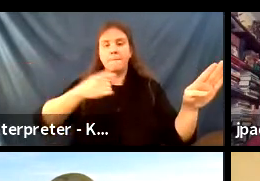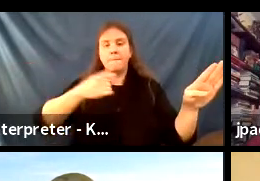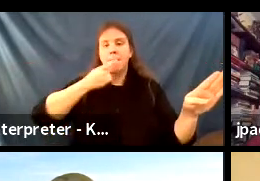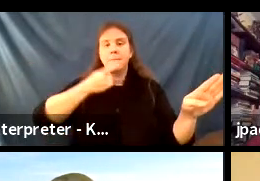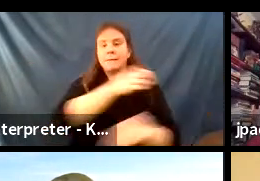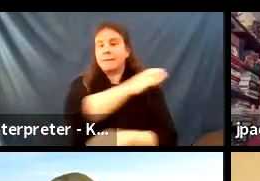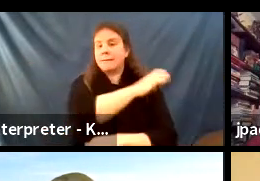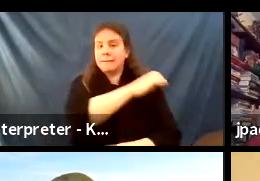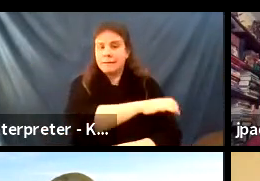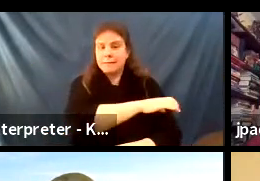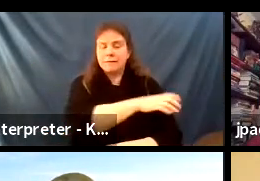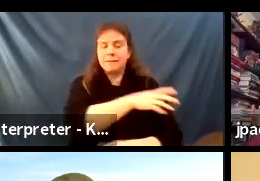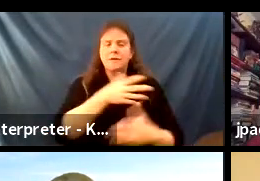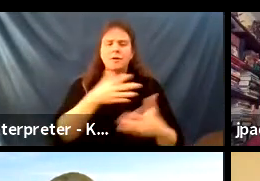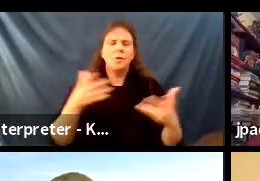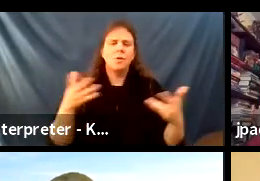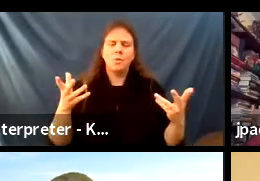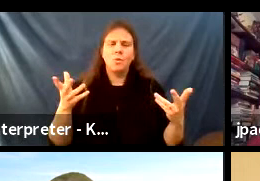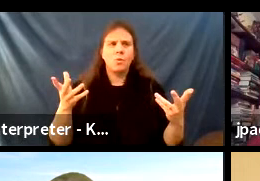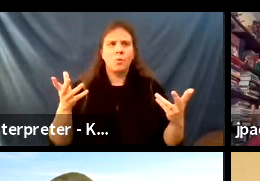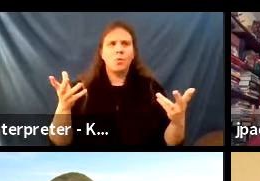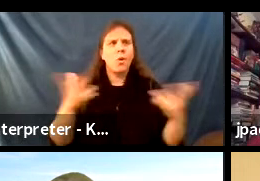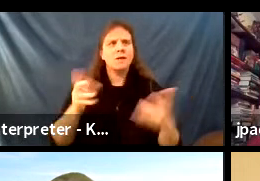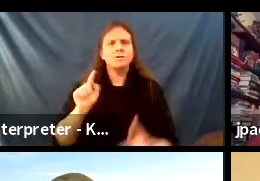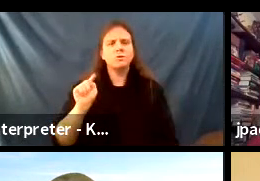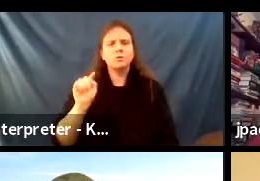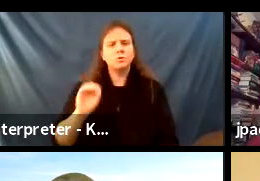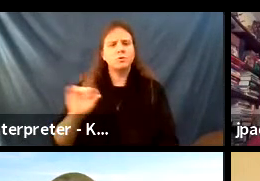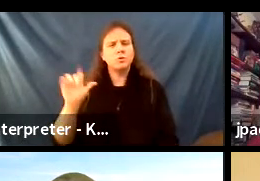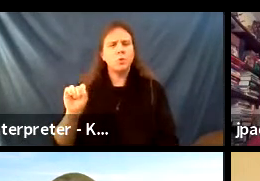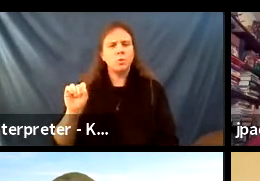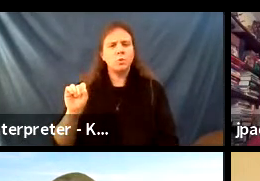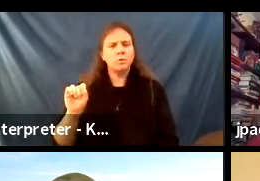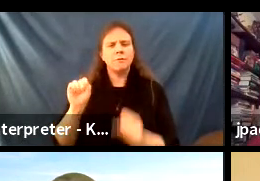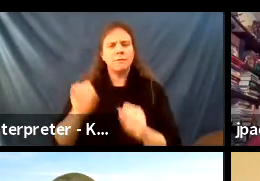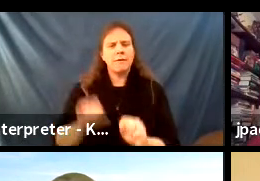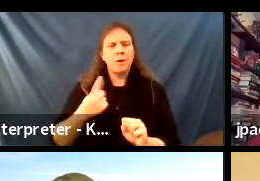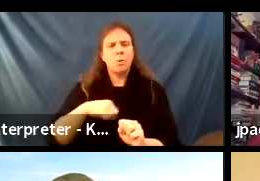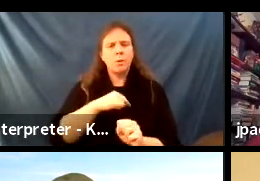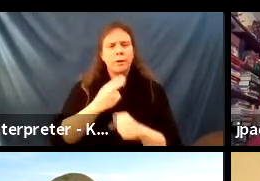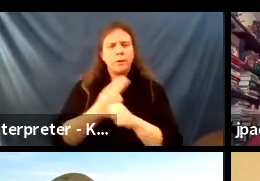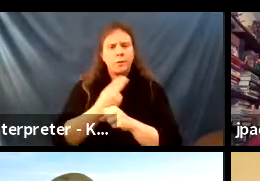some practical tools that can be used to